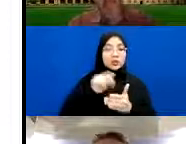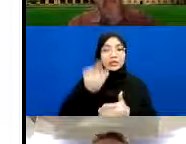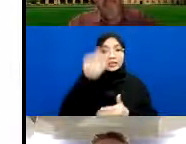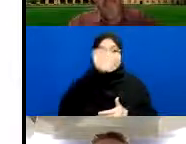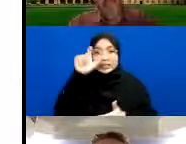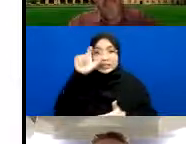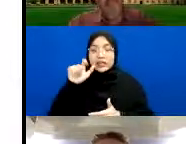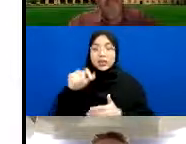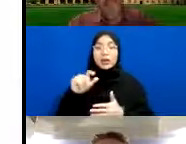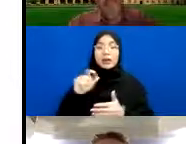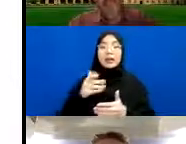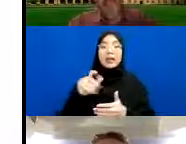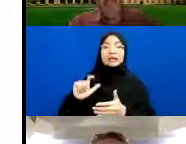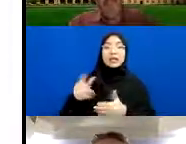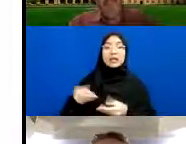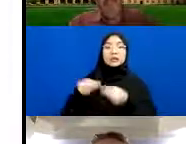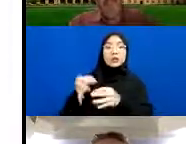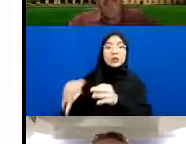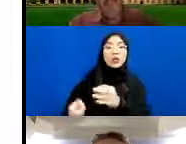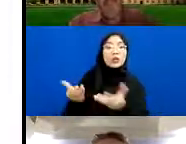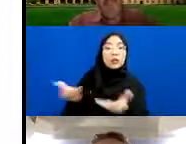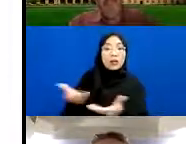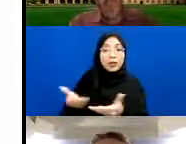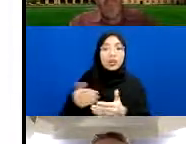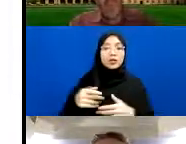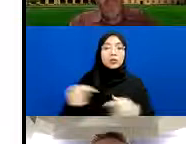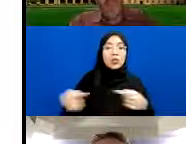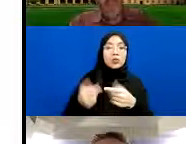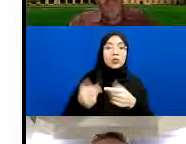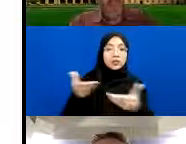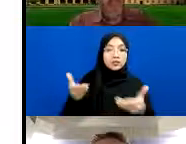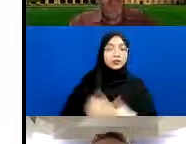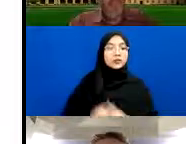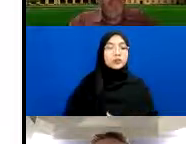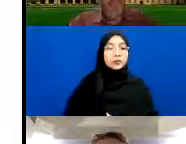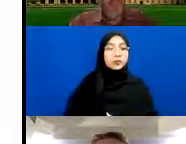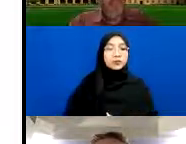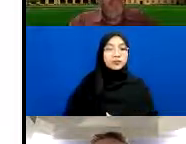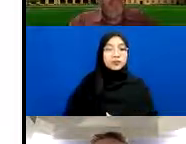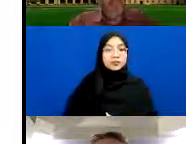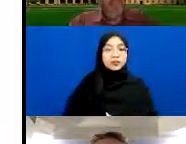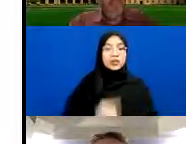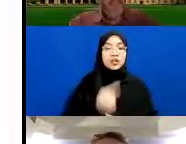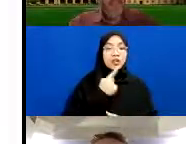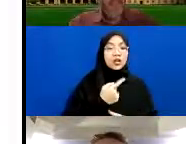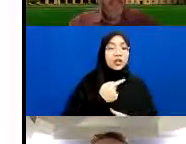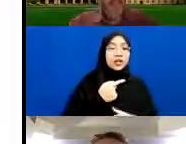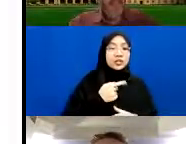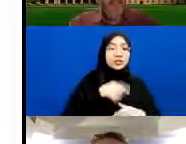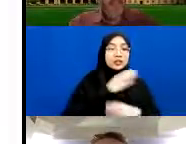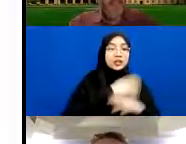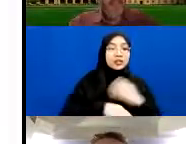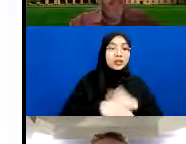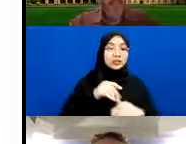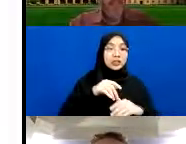While students with hearing and sight disabilities are having a harder time in attending online classes, the Malaysian Ministry